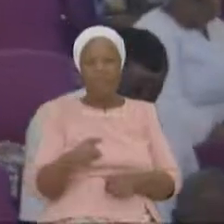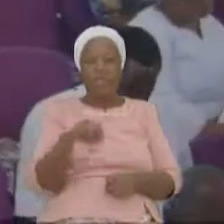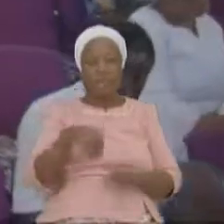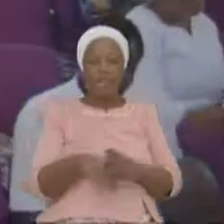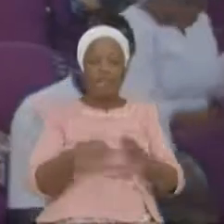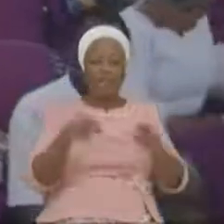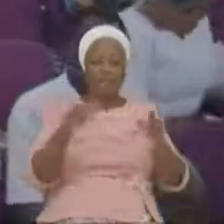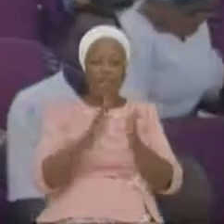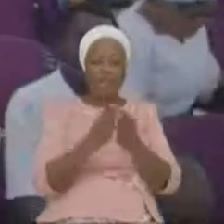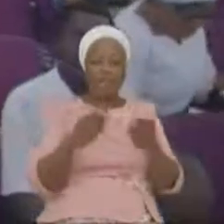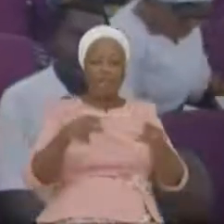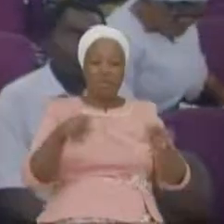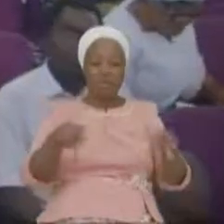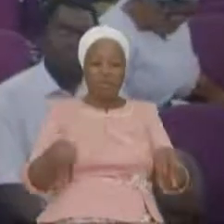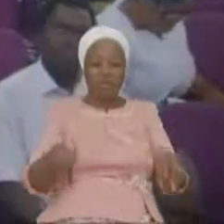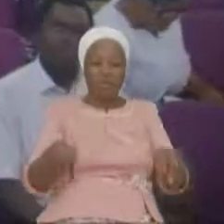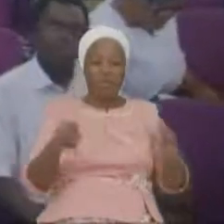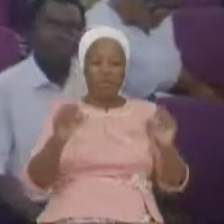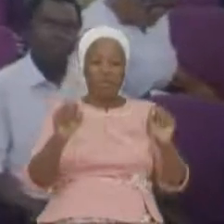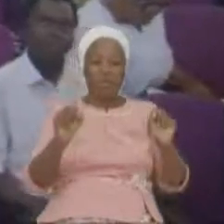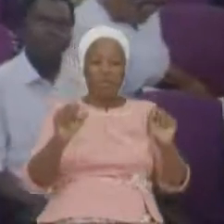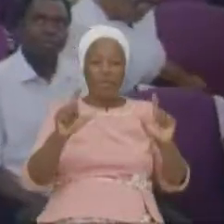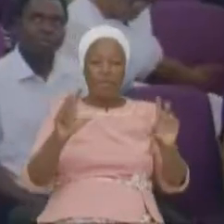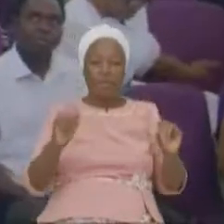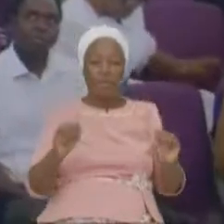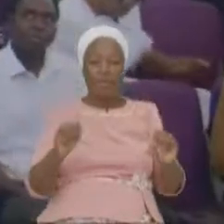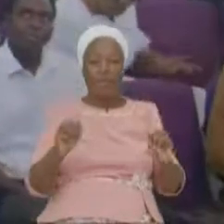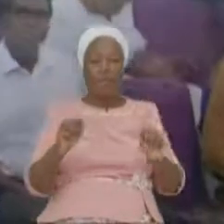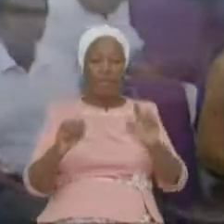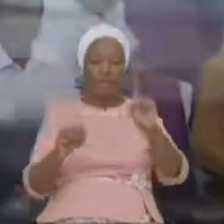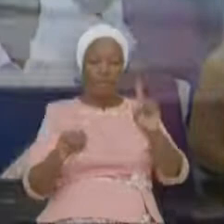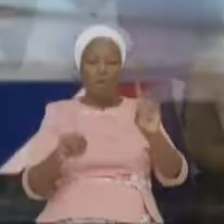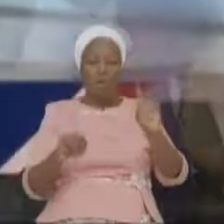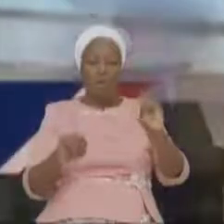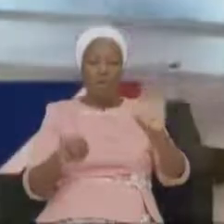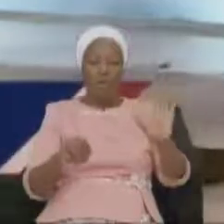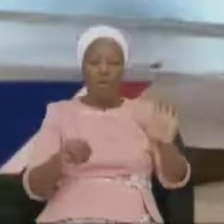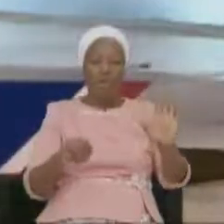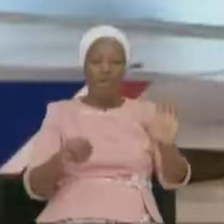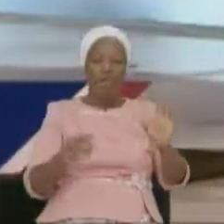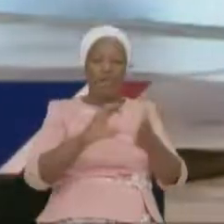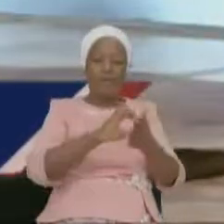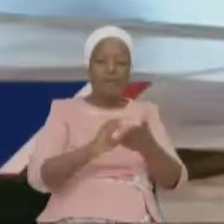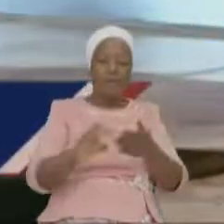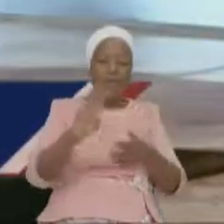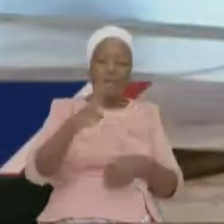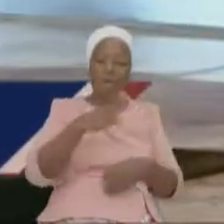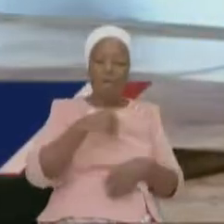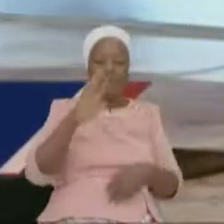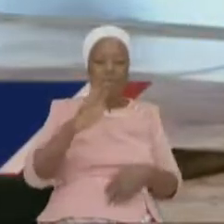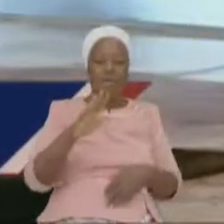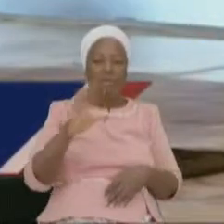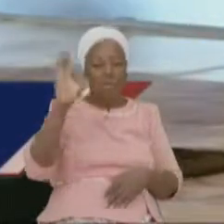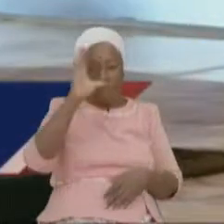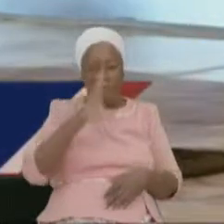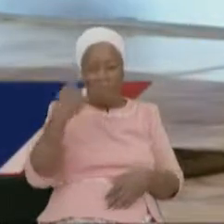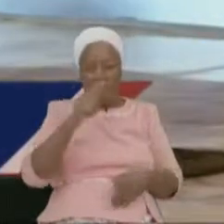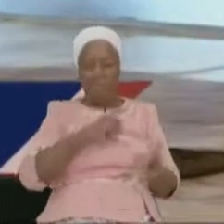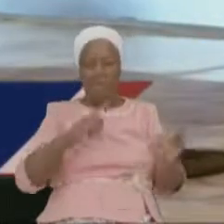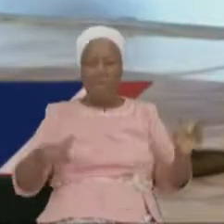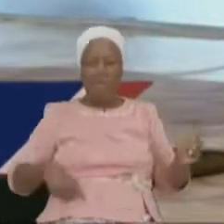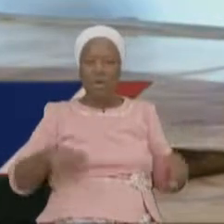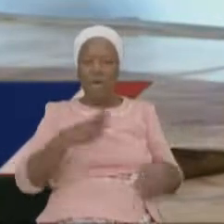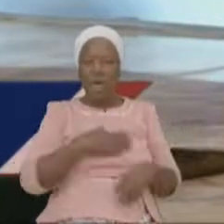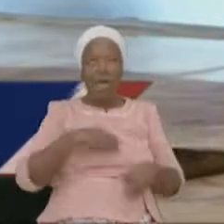Psalm 105, reading from verses 4 and 5. Psalm 105, verse 4. Seek the Lord and